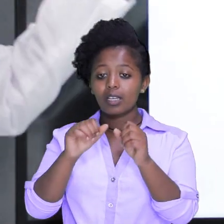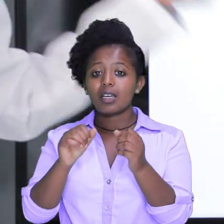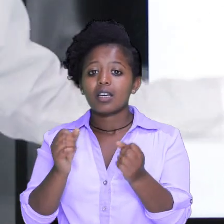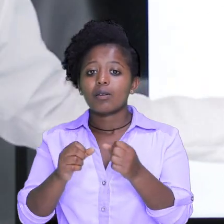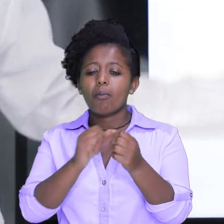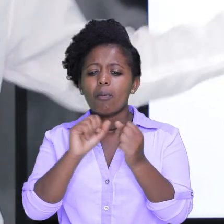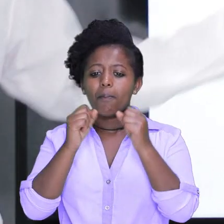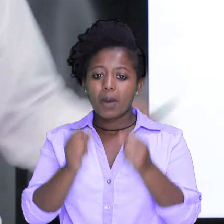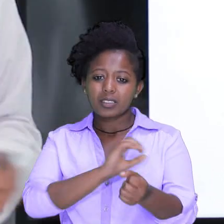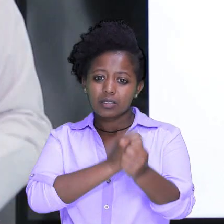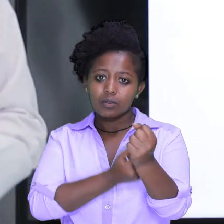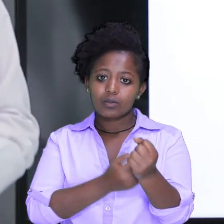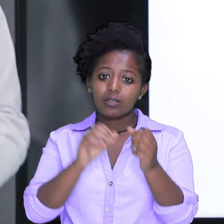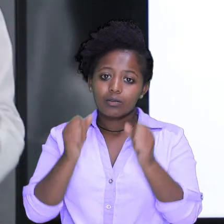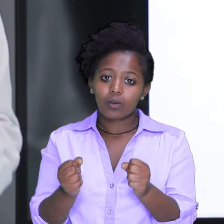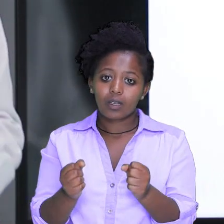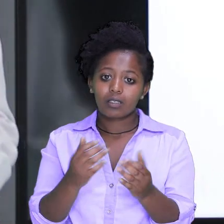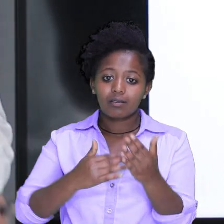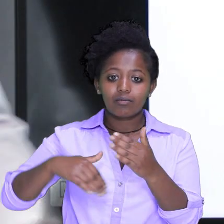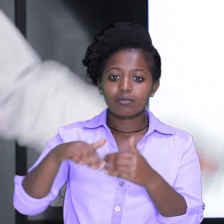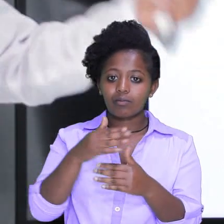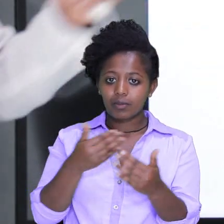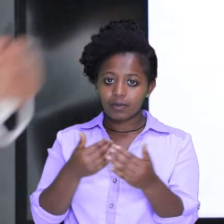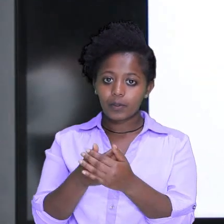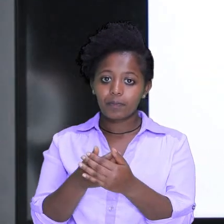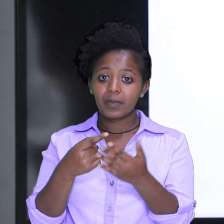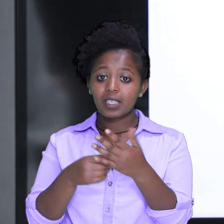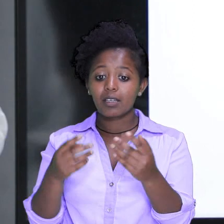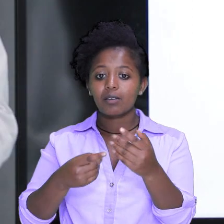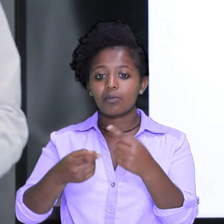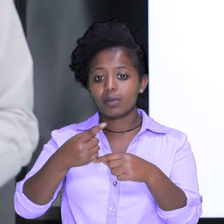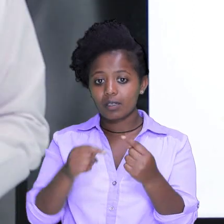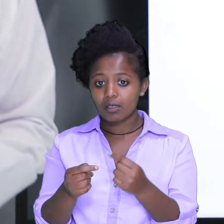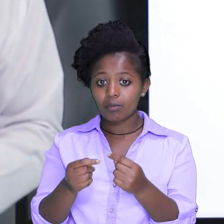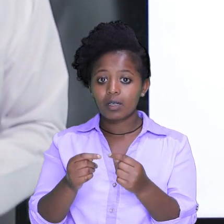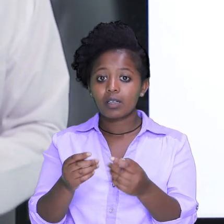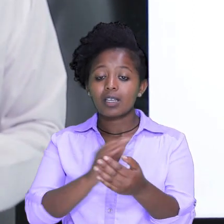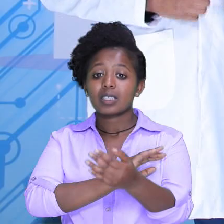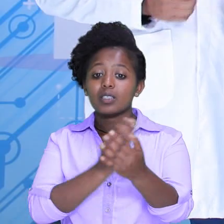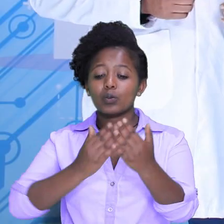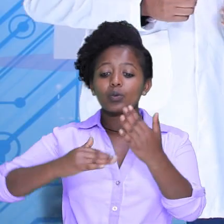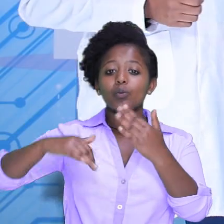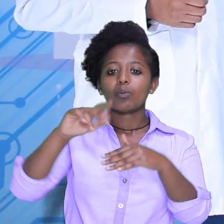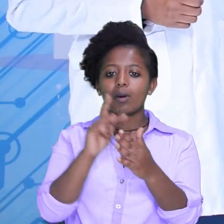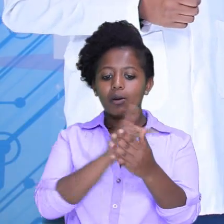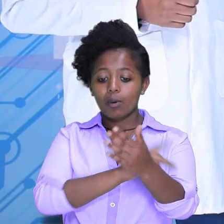much stronger than they had been before. They become superpower of the